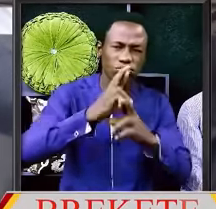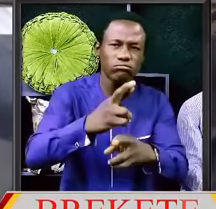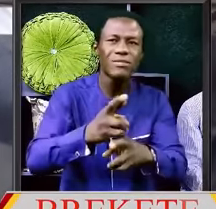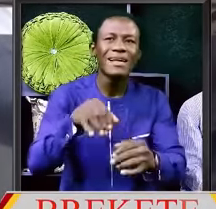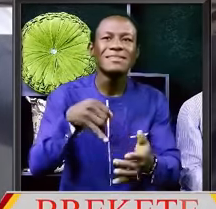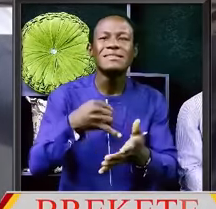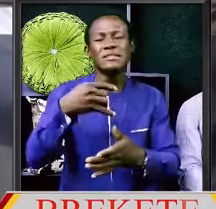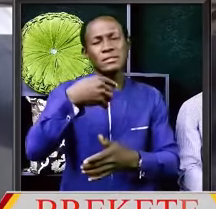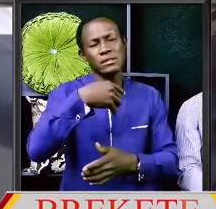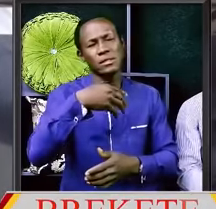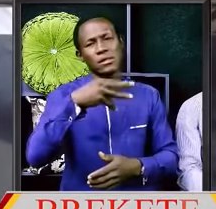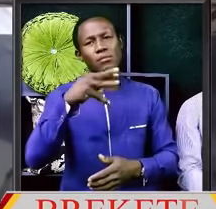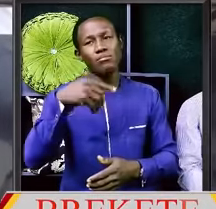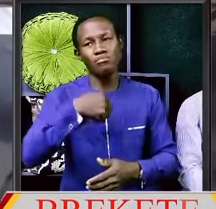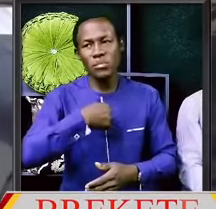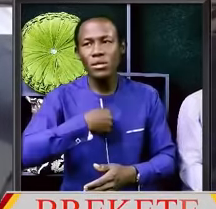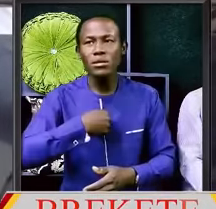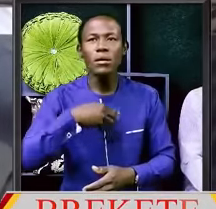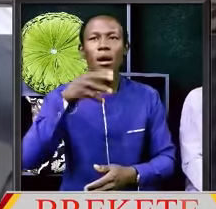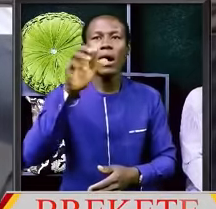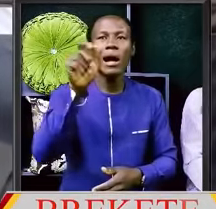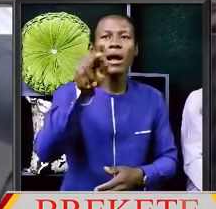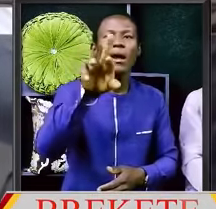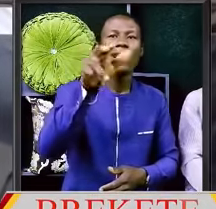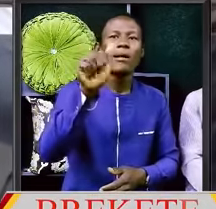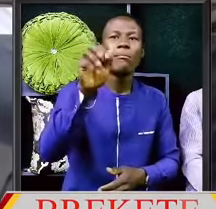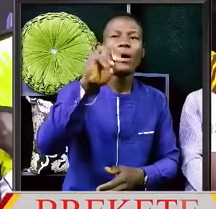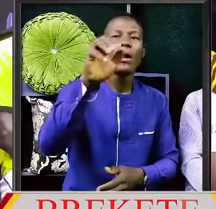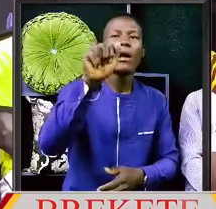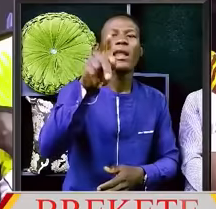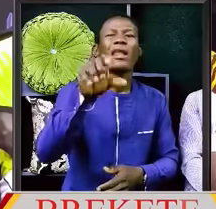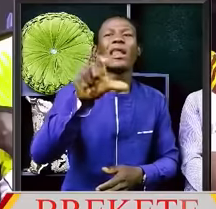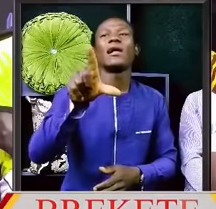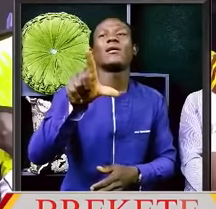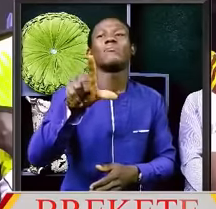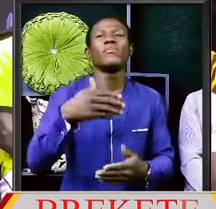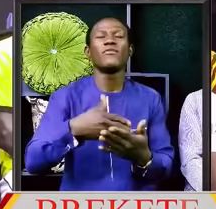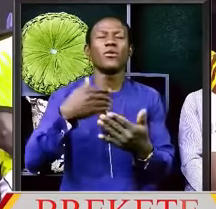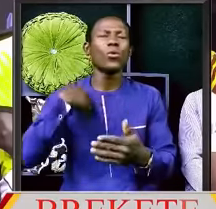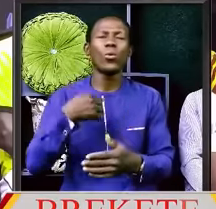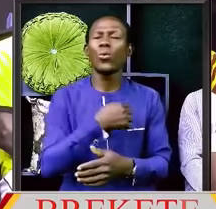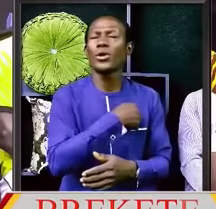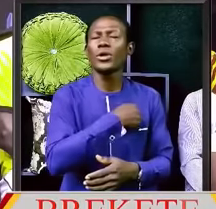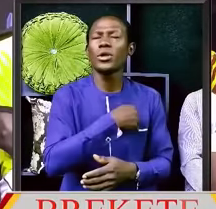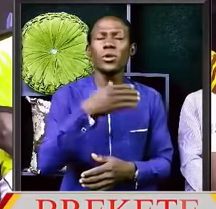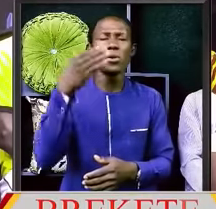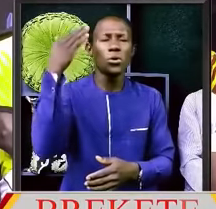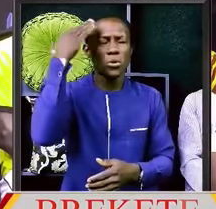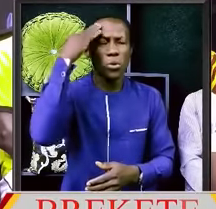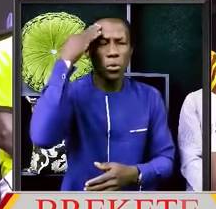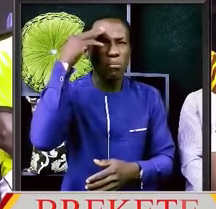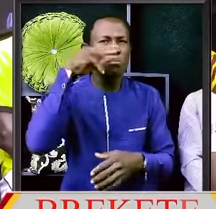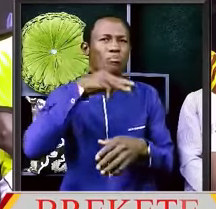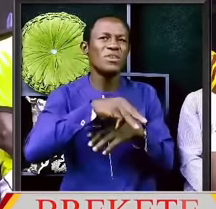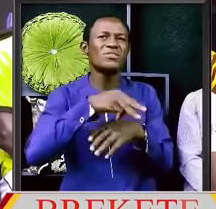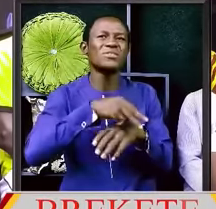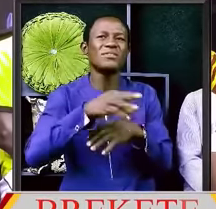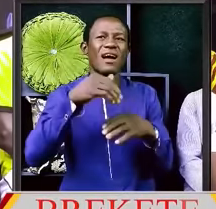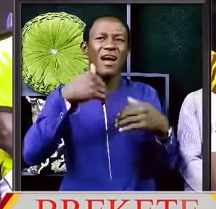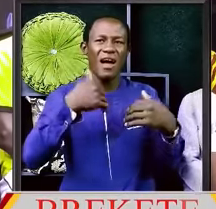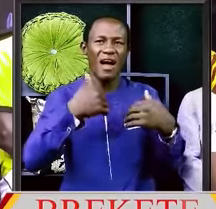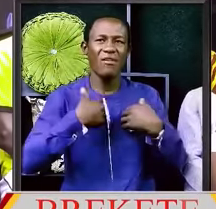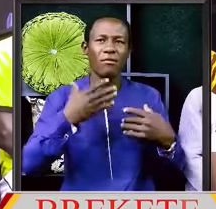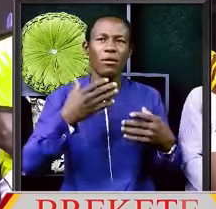And before we know, message don't reach where you're not supposed to reach. And some people know they know how to drop those kind of message for people.